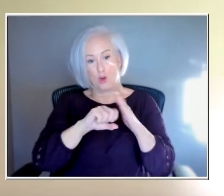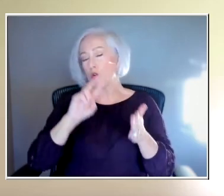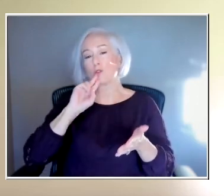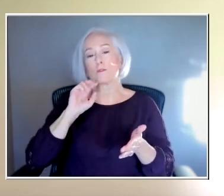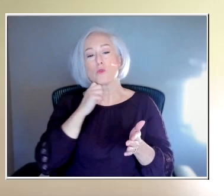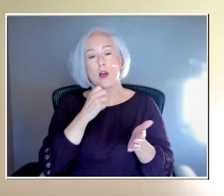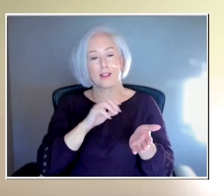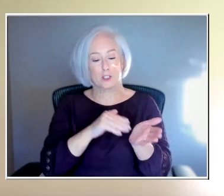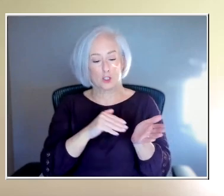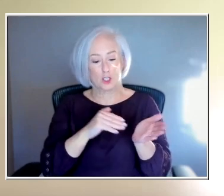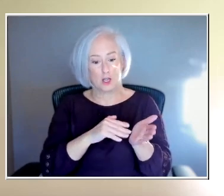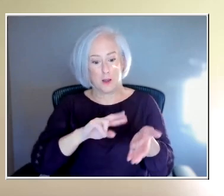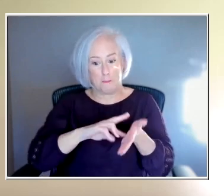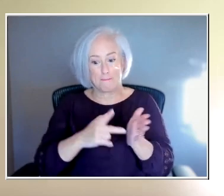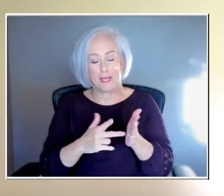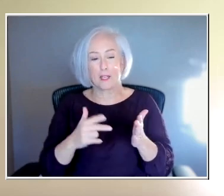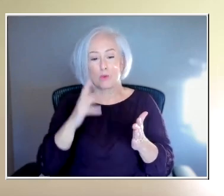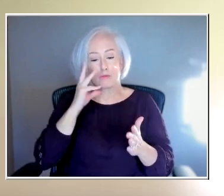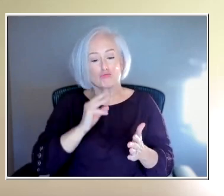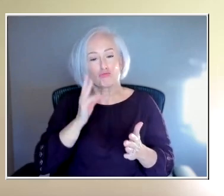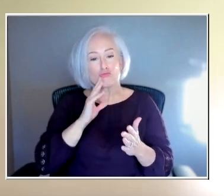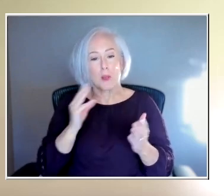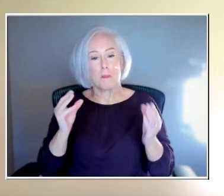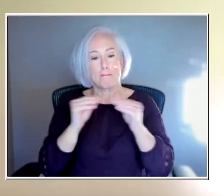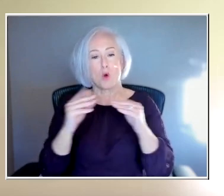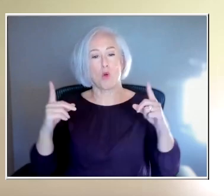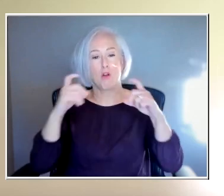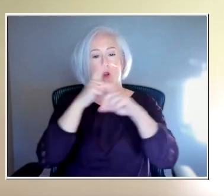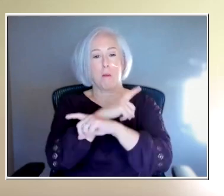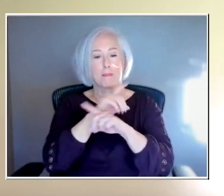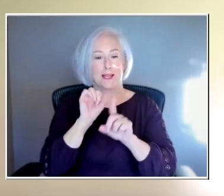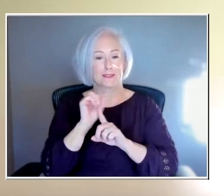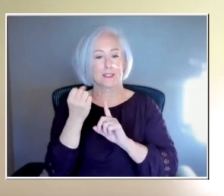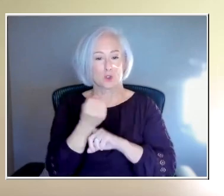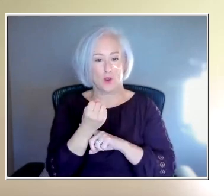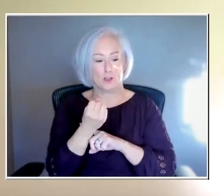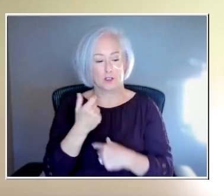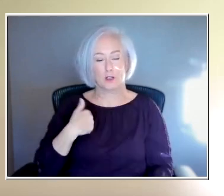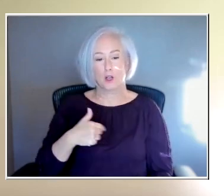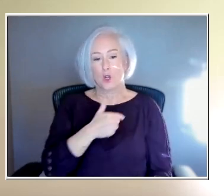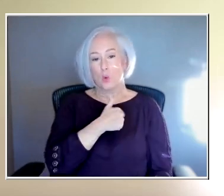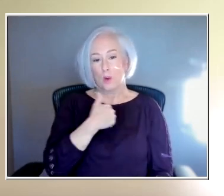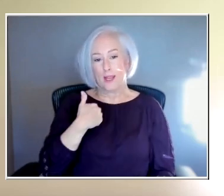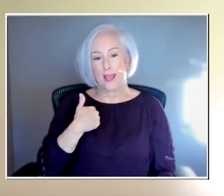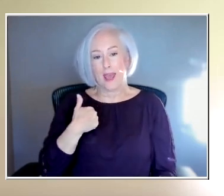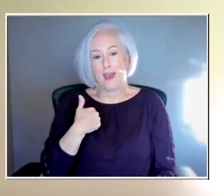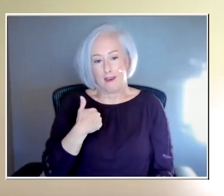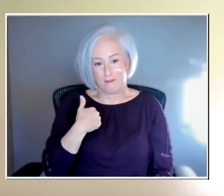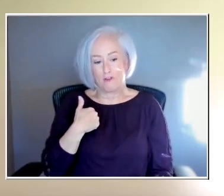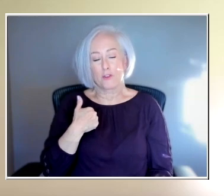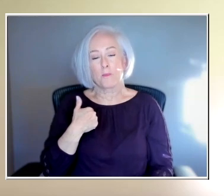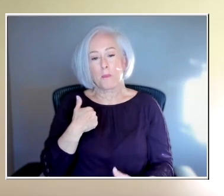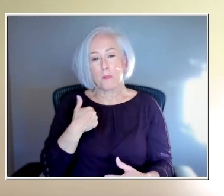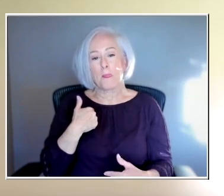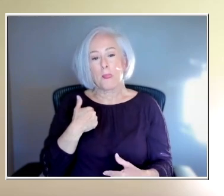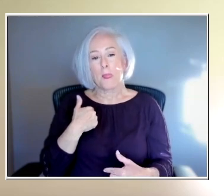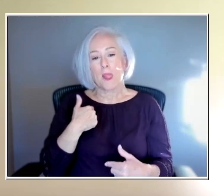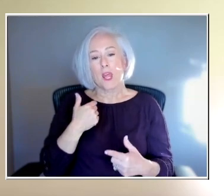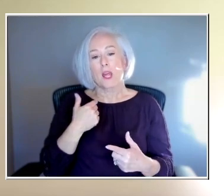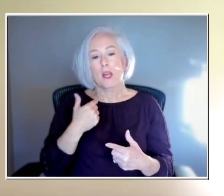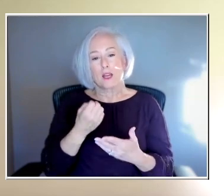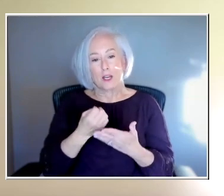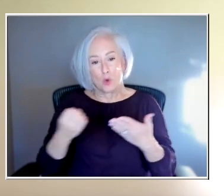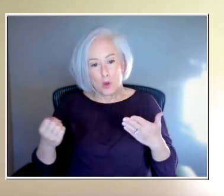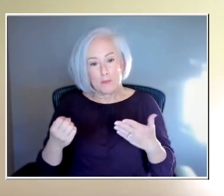lot more complex cases, which and we're equipped not just at the institutional level, but personal